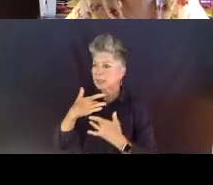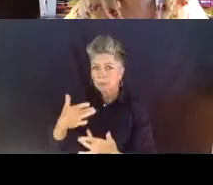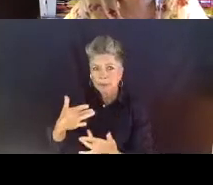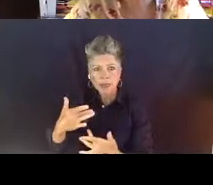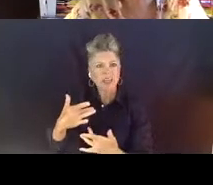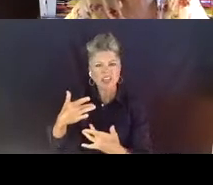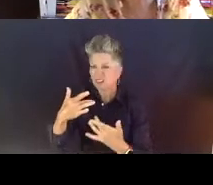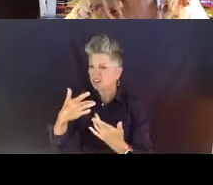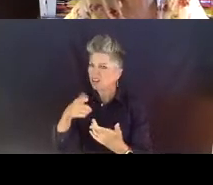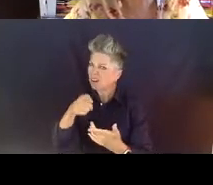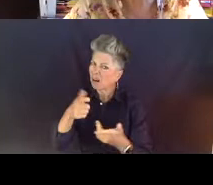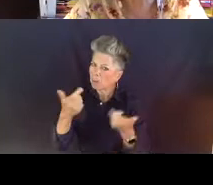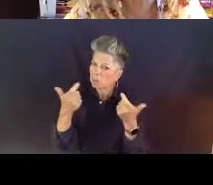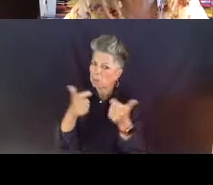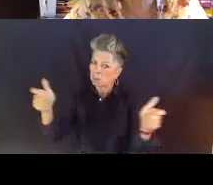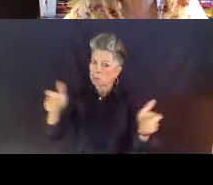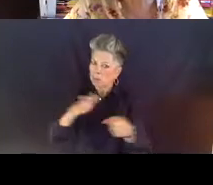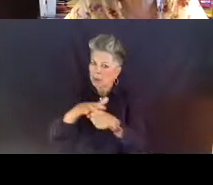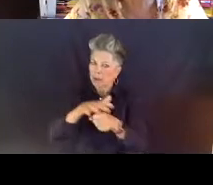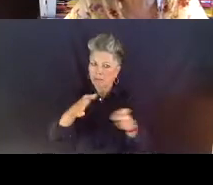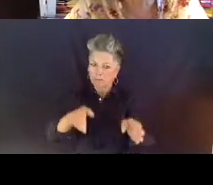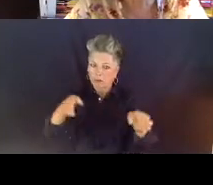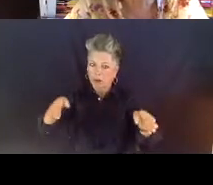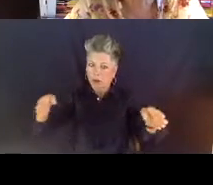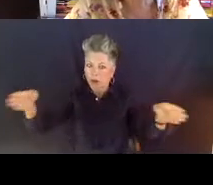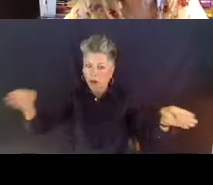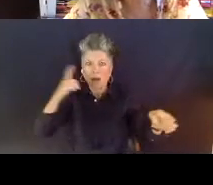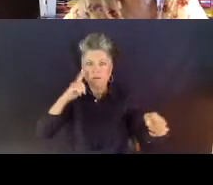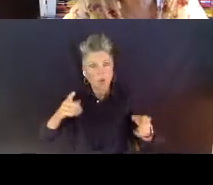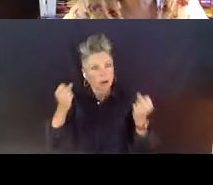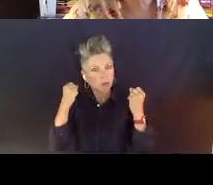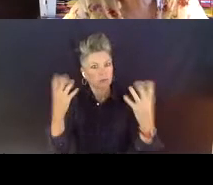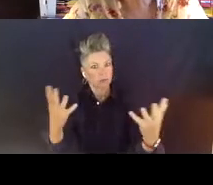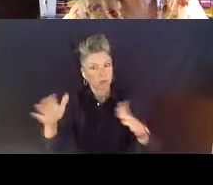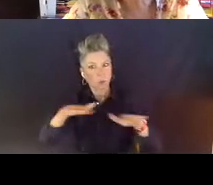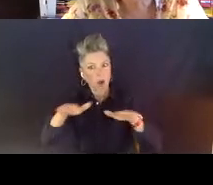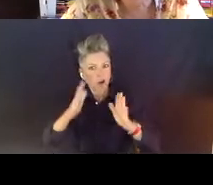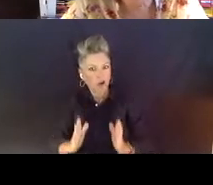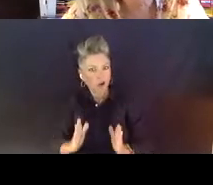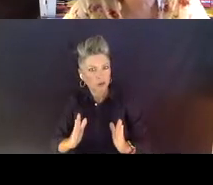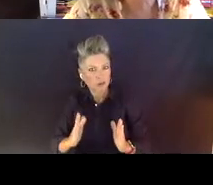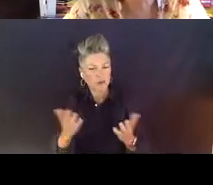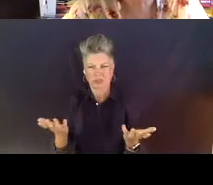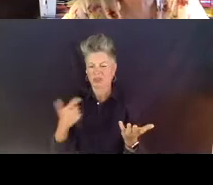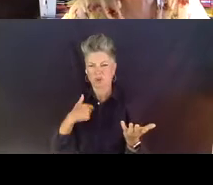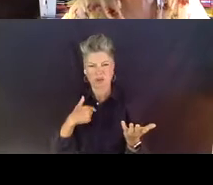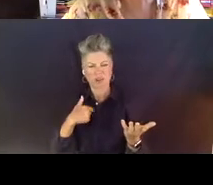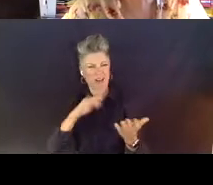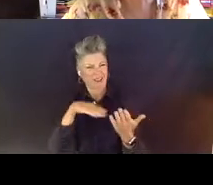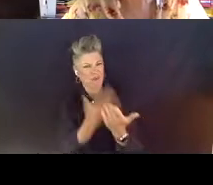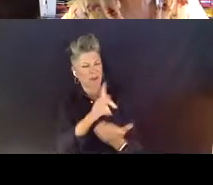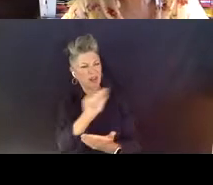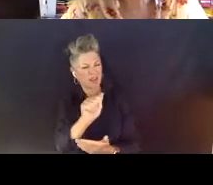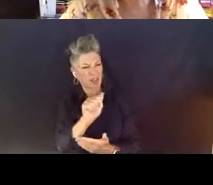an intense pedestrian activity on their sidewalks. So where were the people in Los